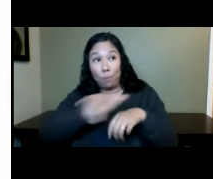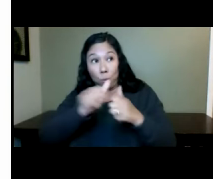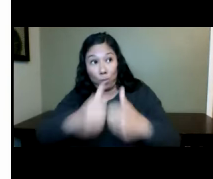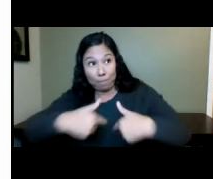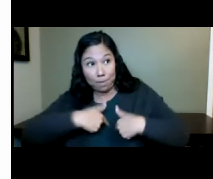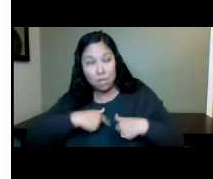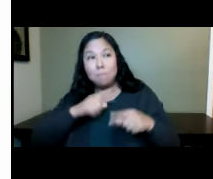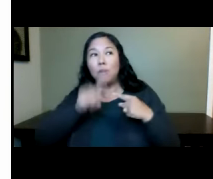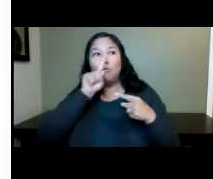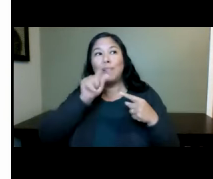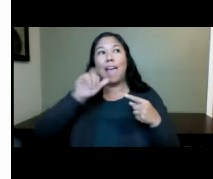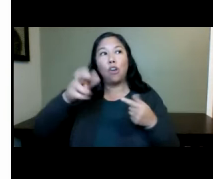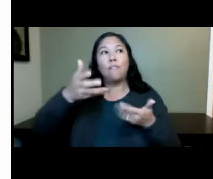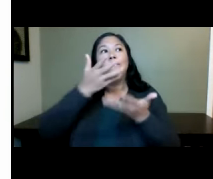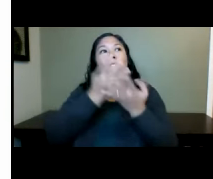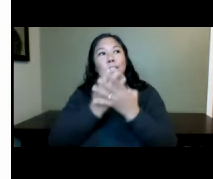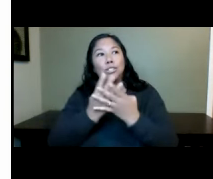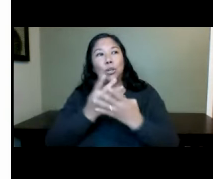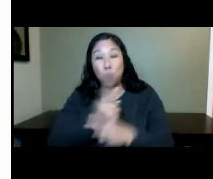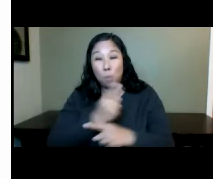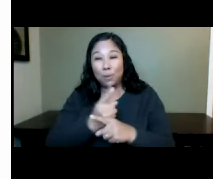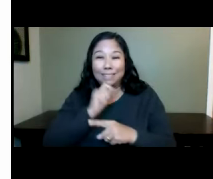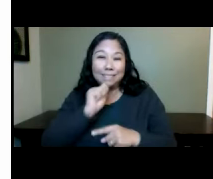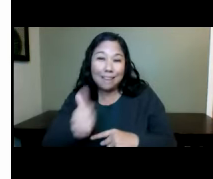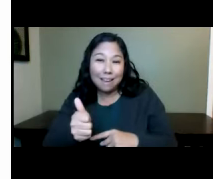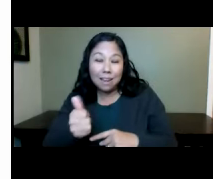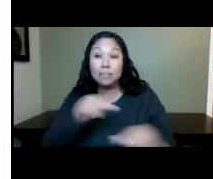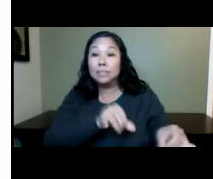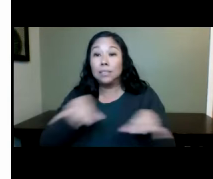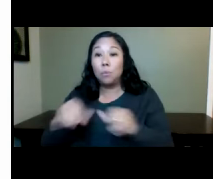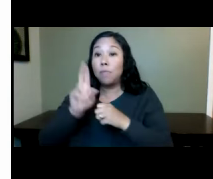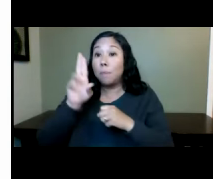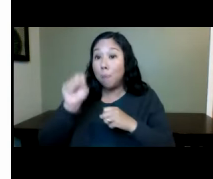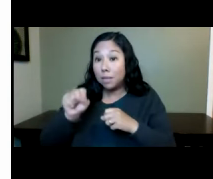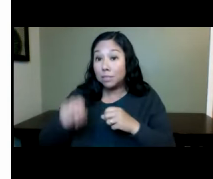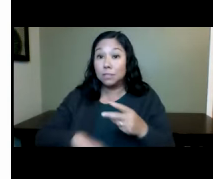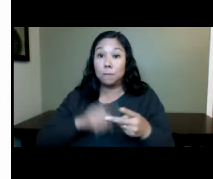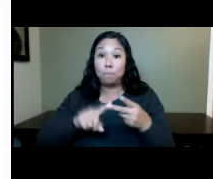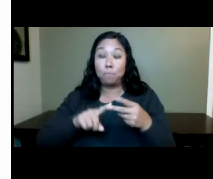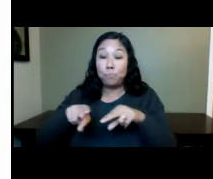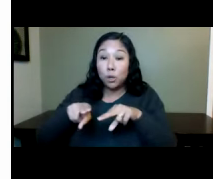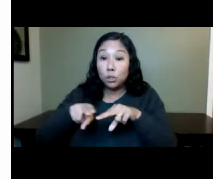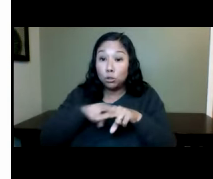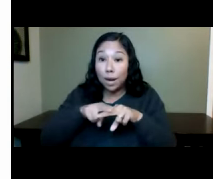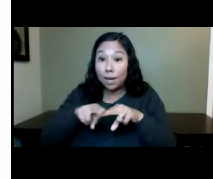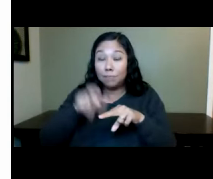being filtered appropriately. Similarly, with the bus or a train, there's a lot of risk when you are,